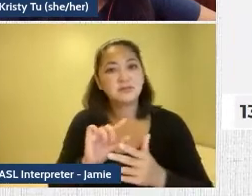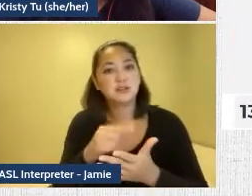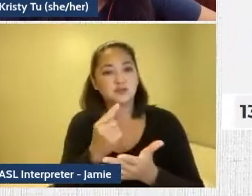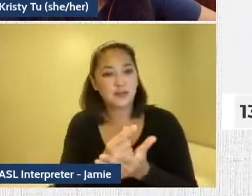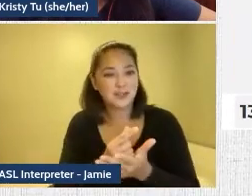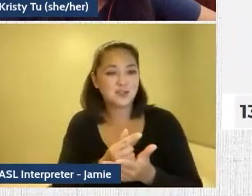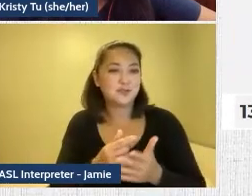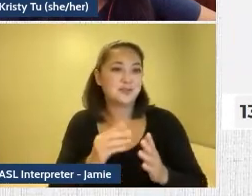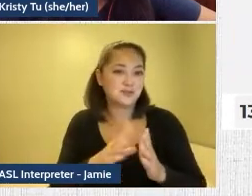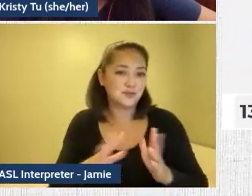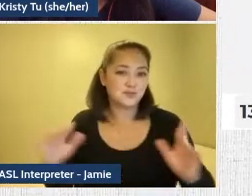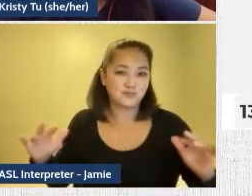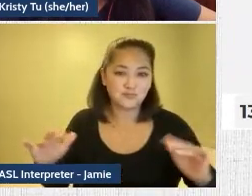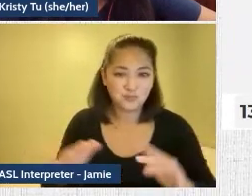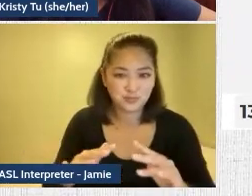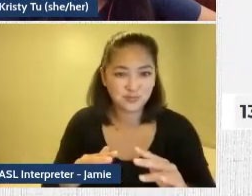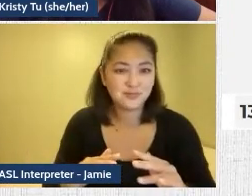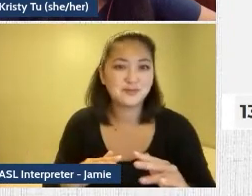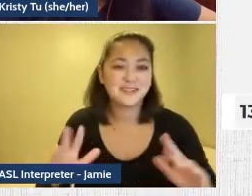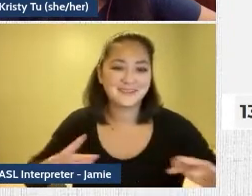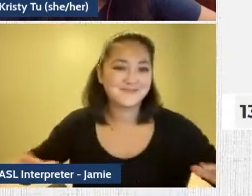COVID.